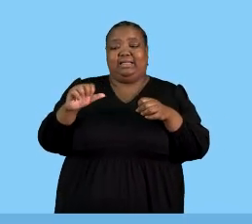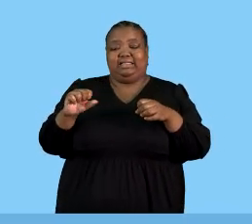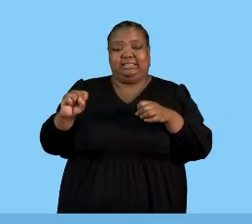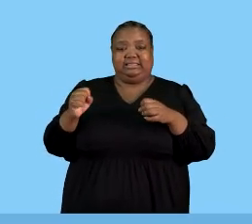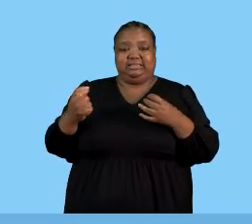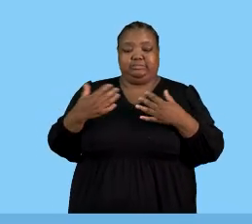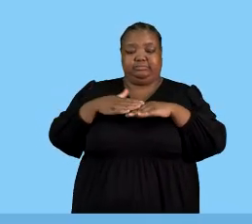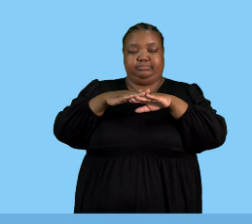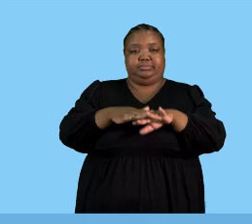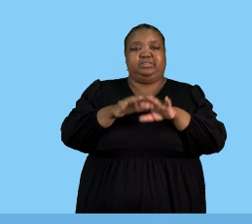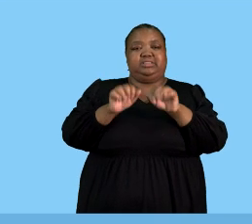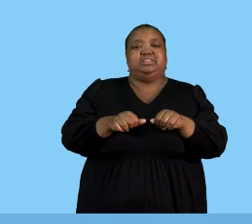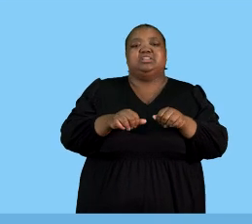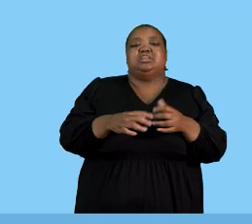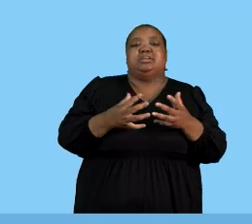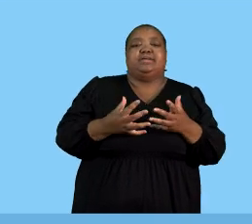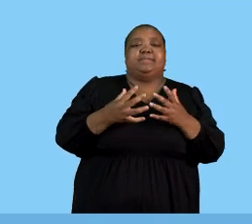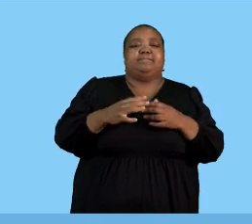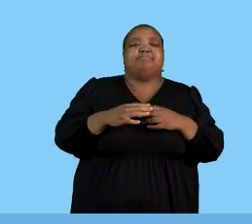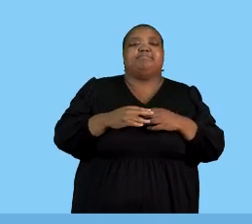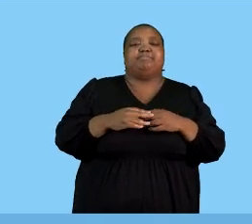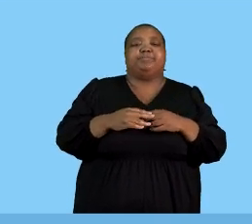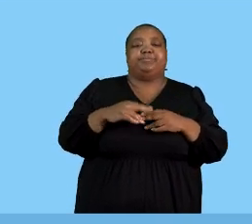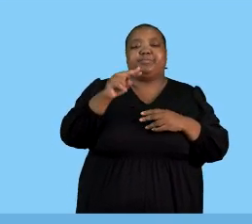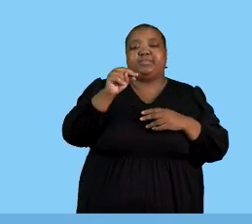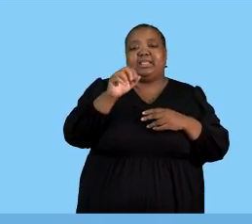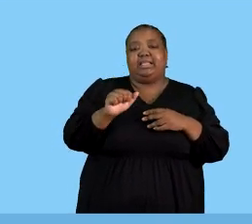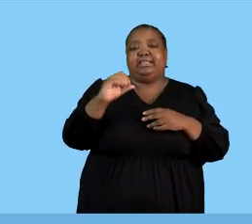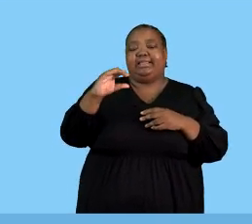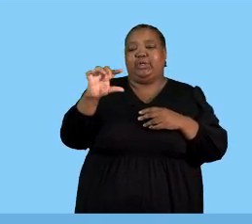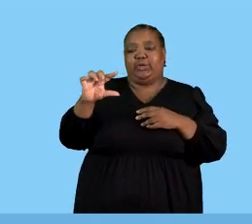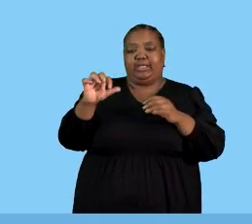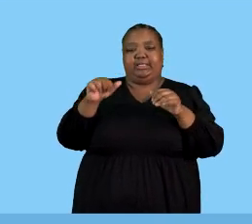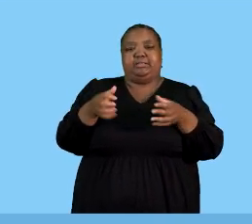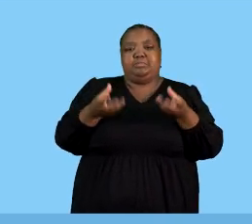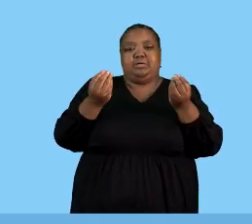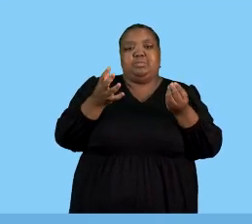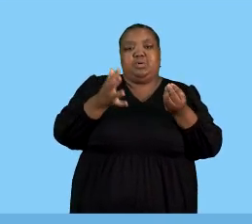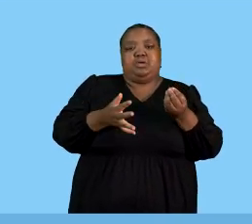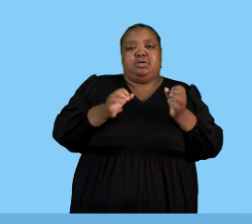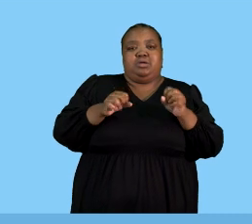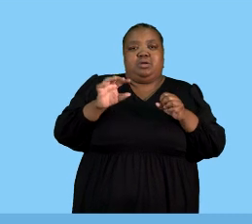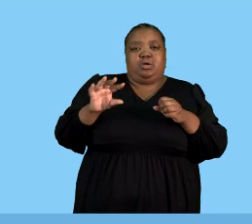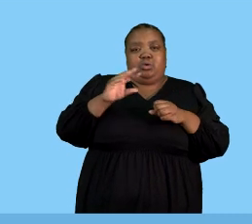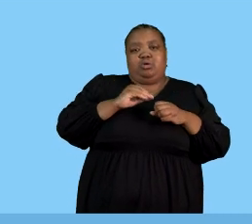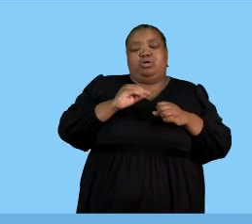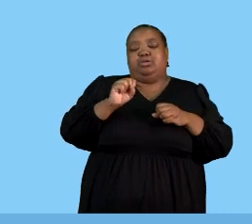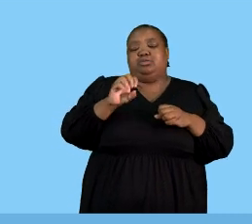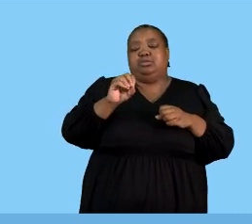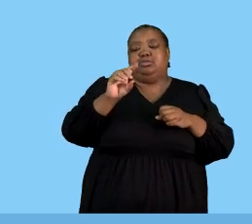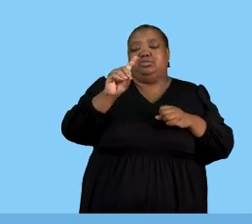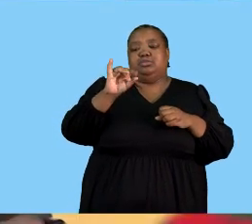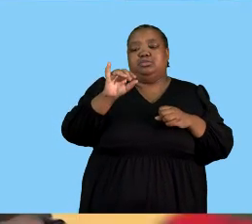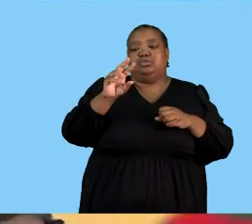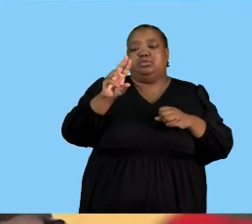sodium chloride. So they will only form this particular compound if they react in a specific ratio. And the ratio, as you know, it is